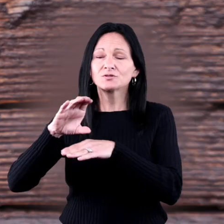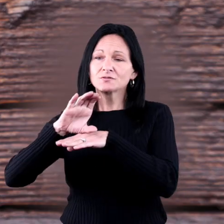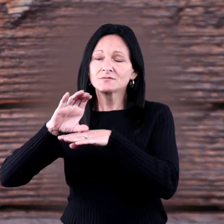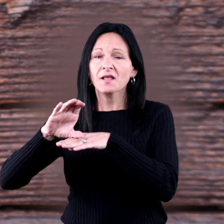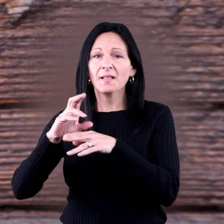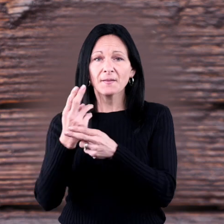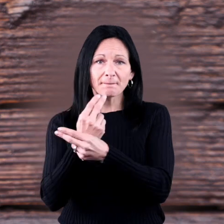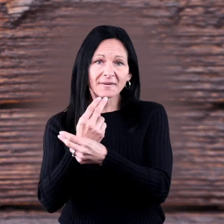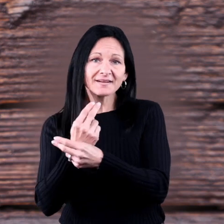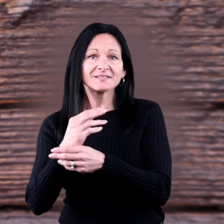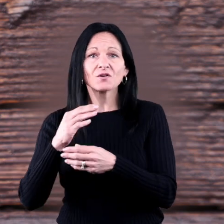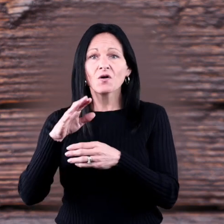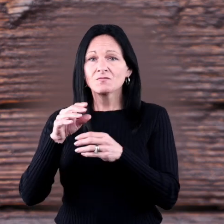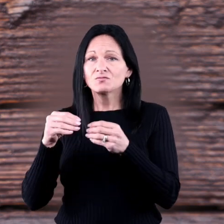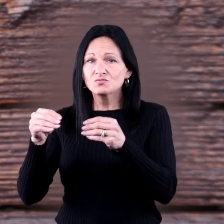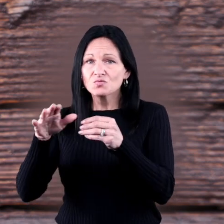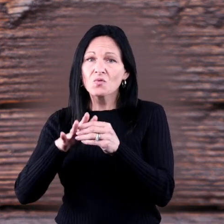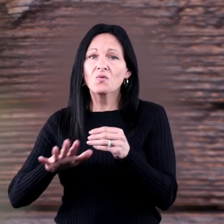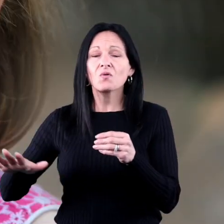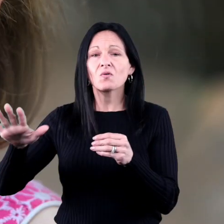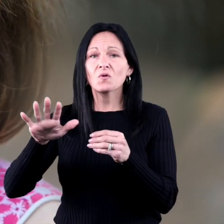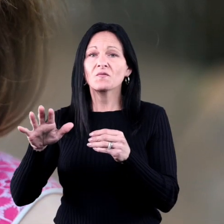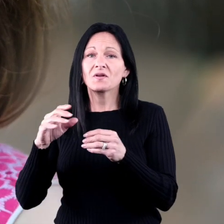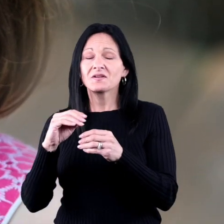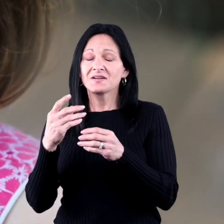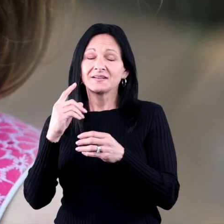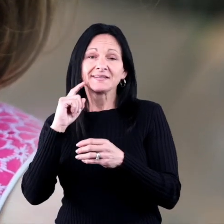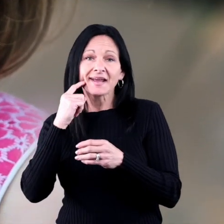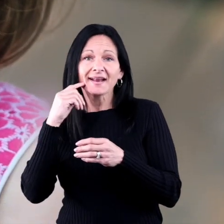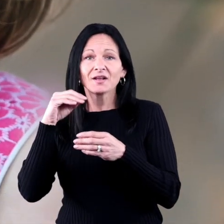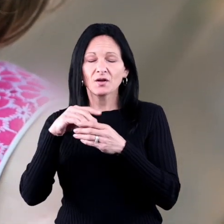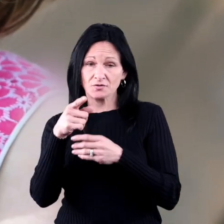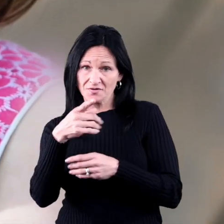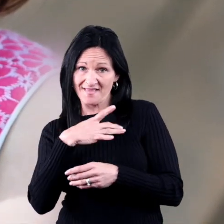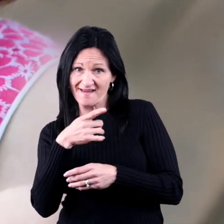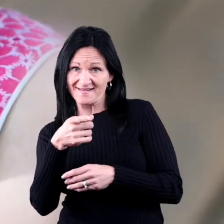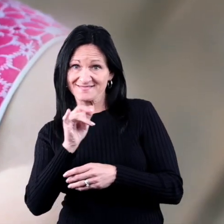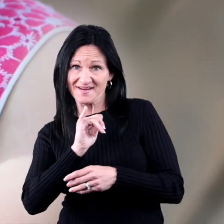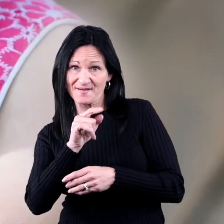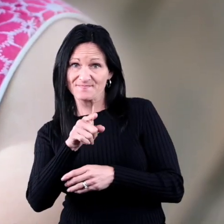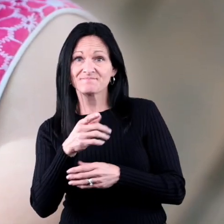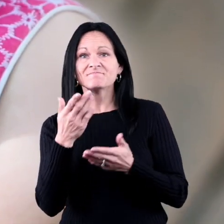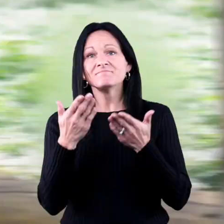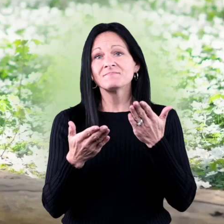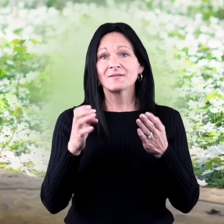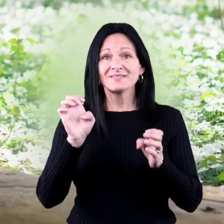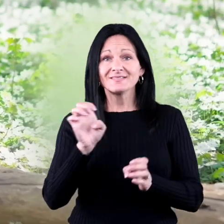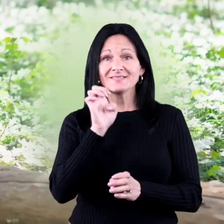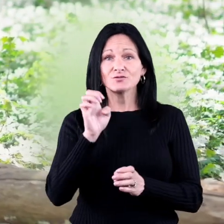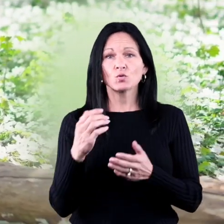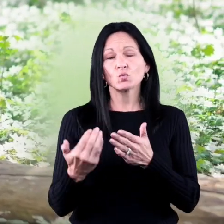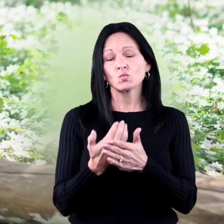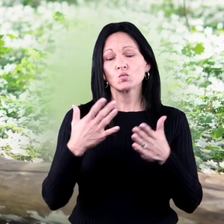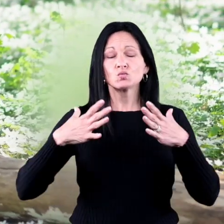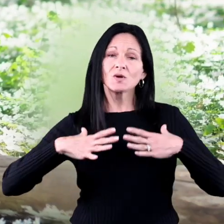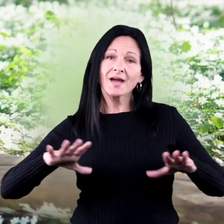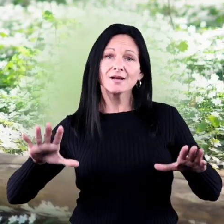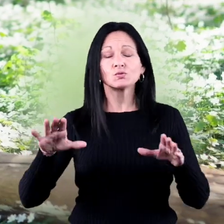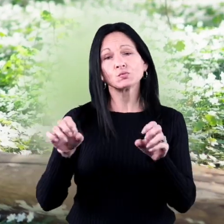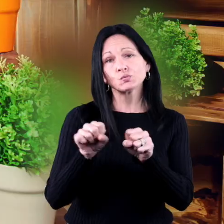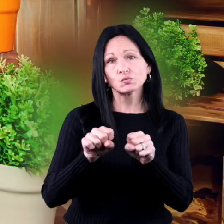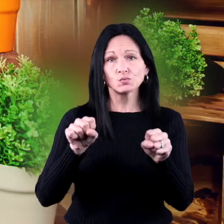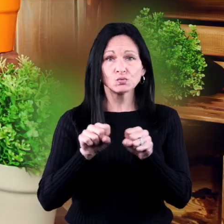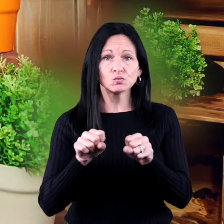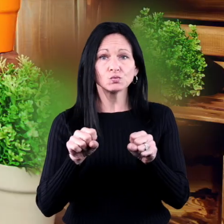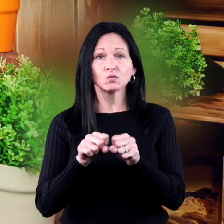and chocolate bunnies. I prefer the solid chocolate over the hollow. What about you? Maybe Easter is a new